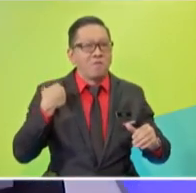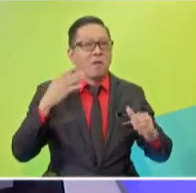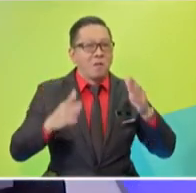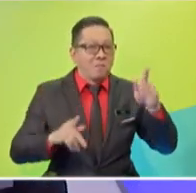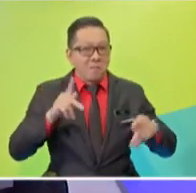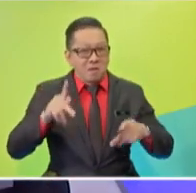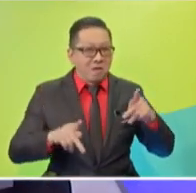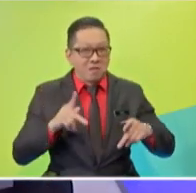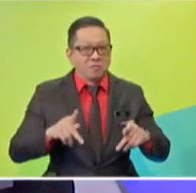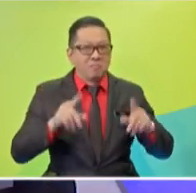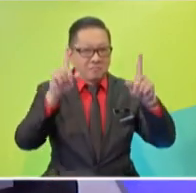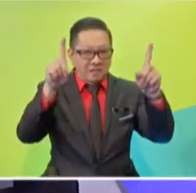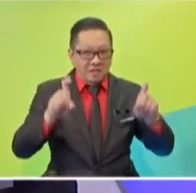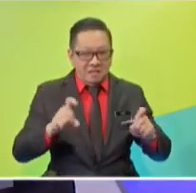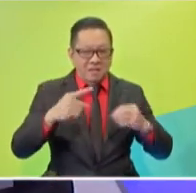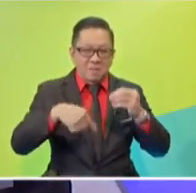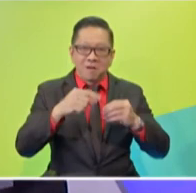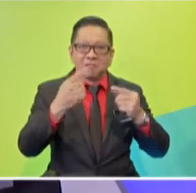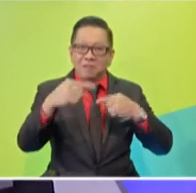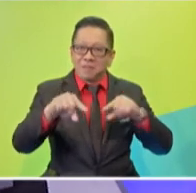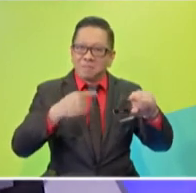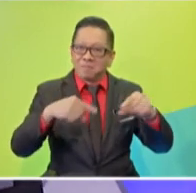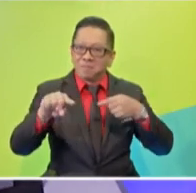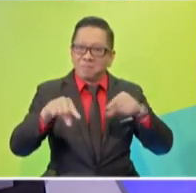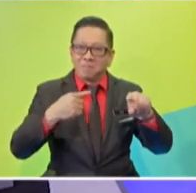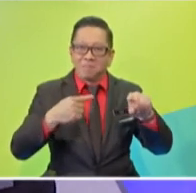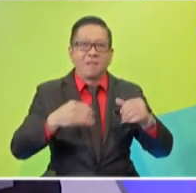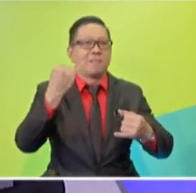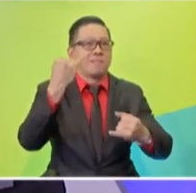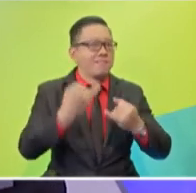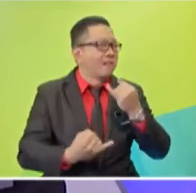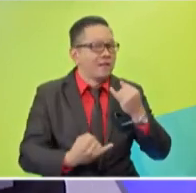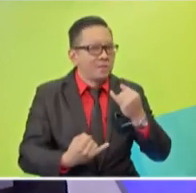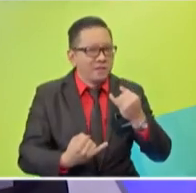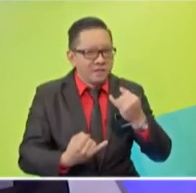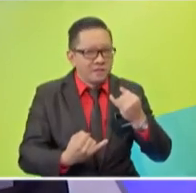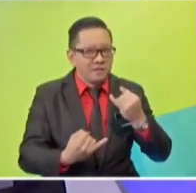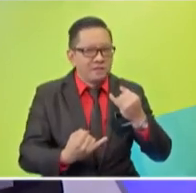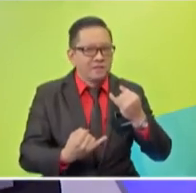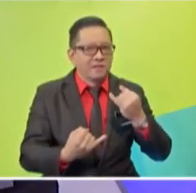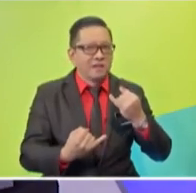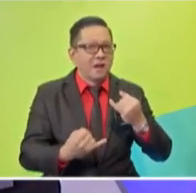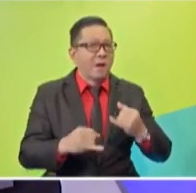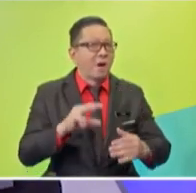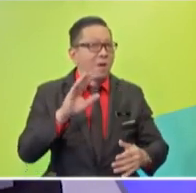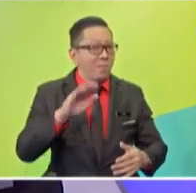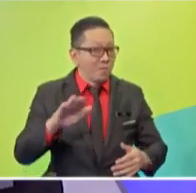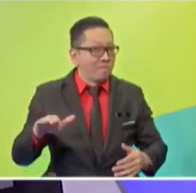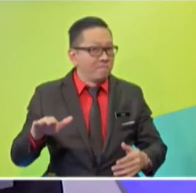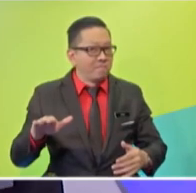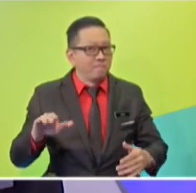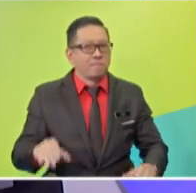and see how it goes about. Wow. And last but not least, alright students, we have got